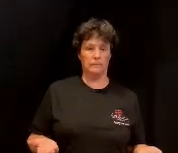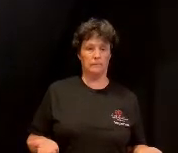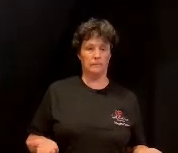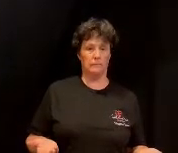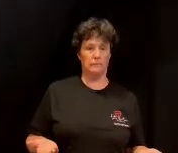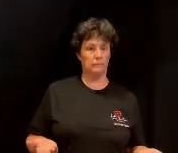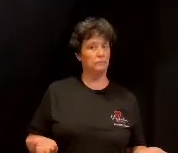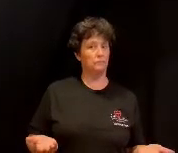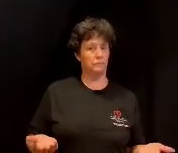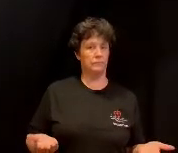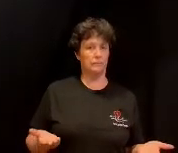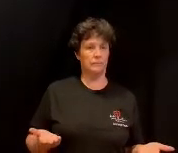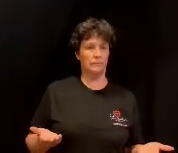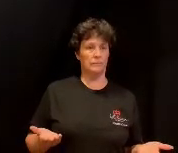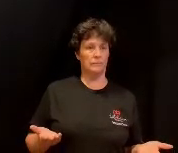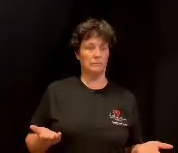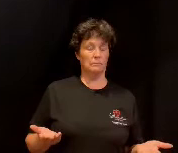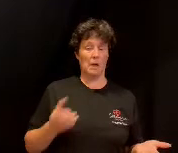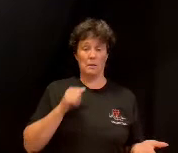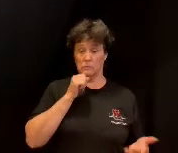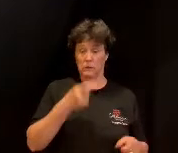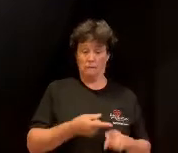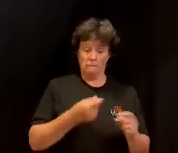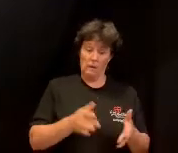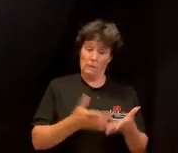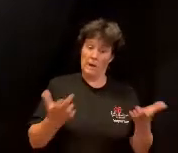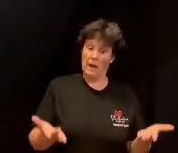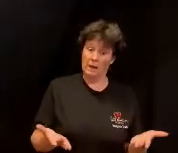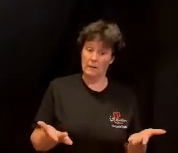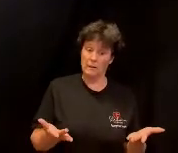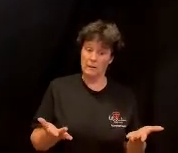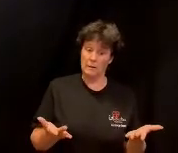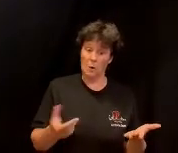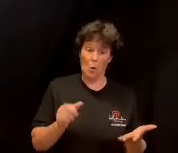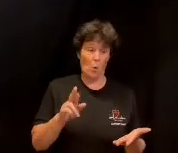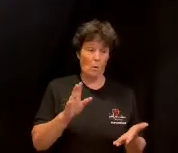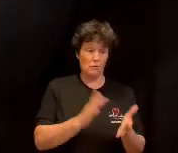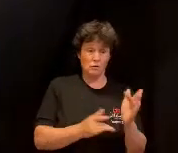No, that's not what the Bible says. That's not what Jesus done.